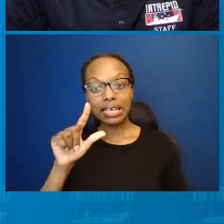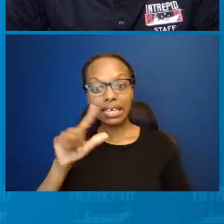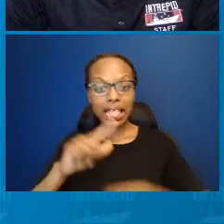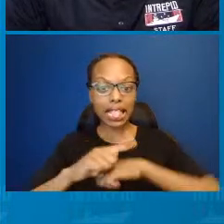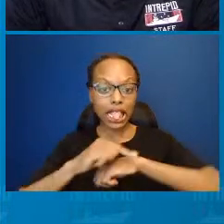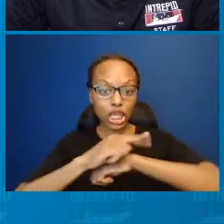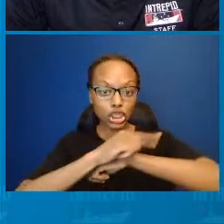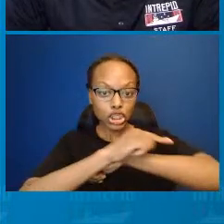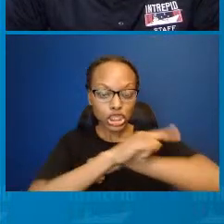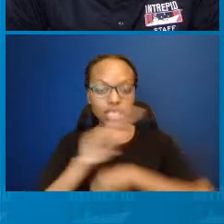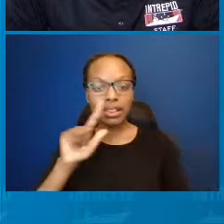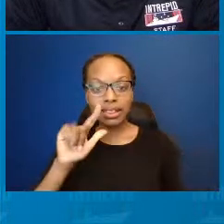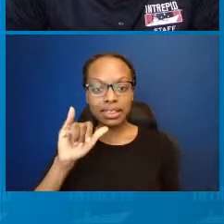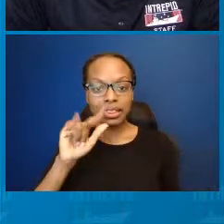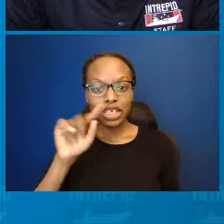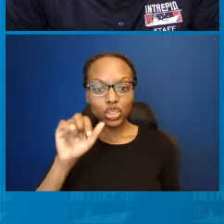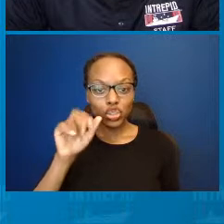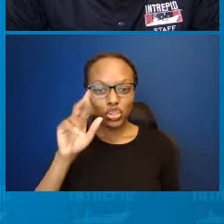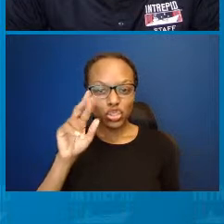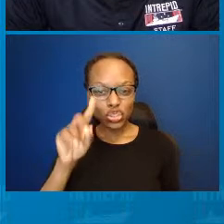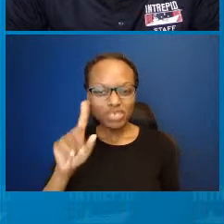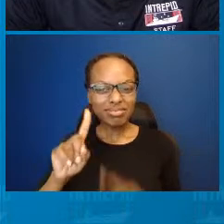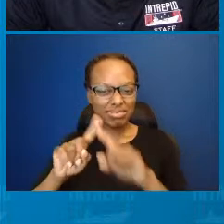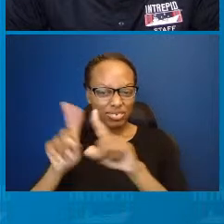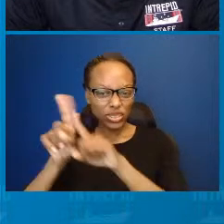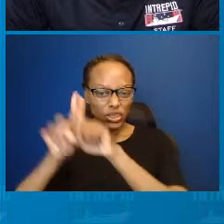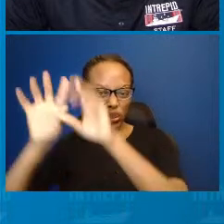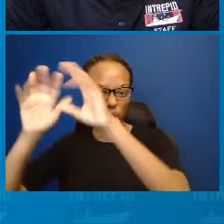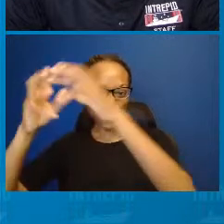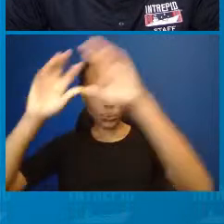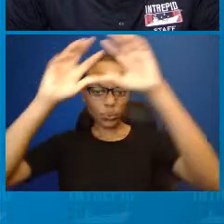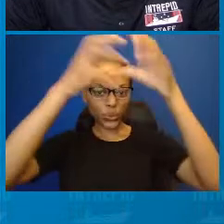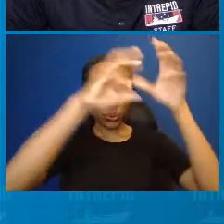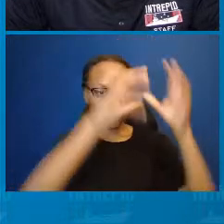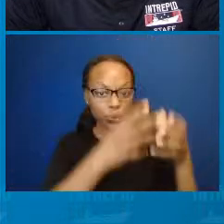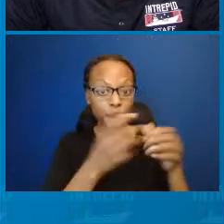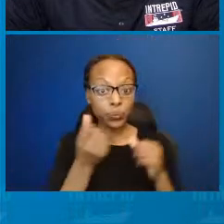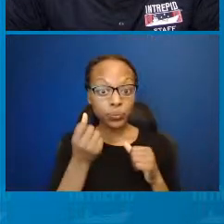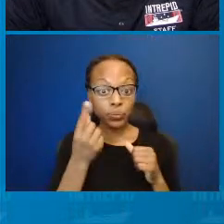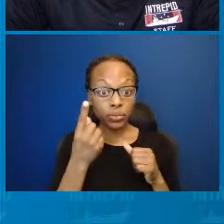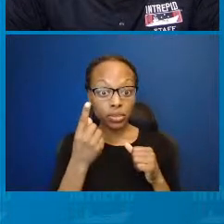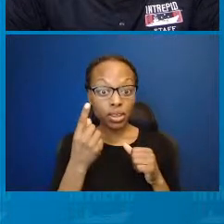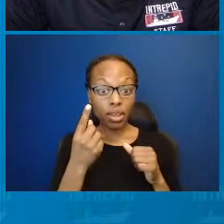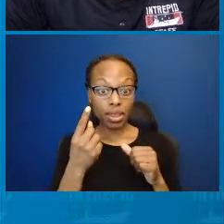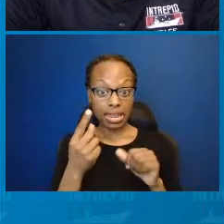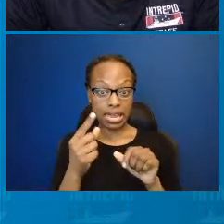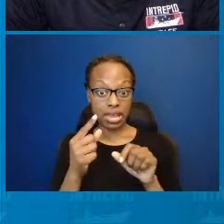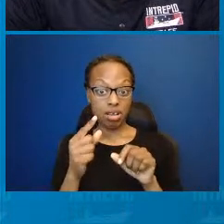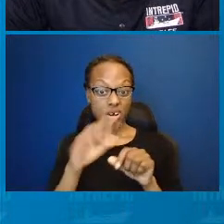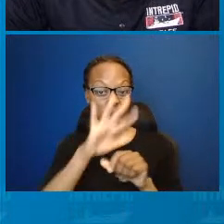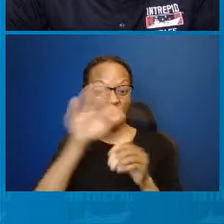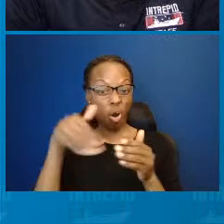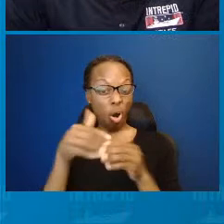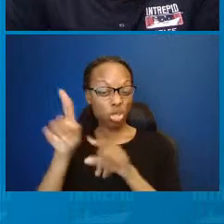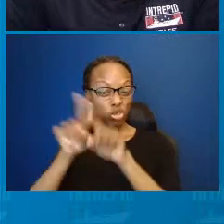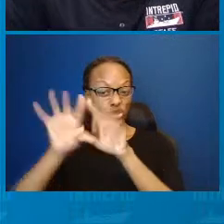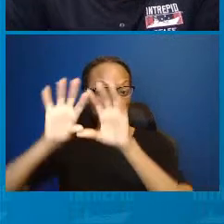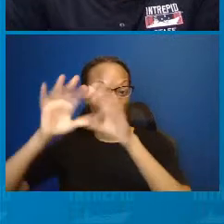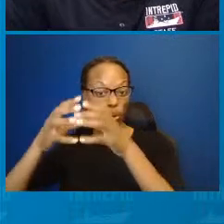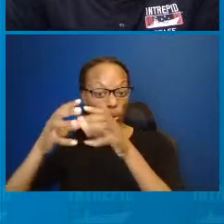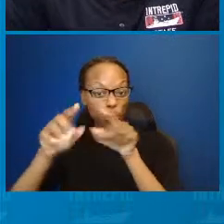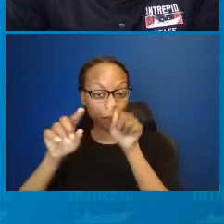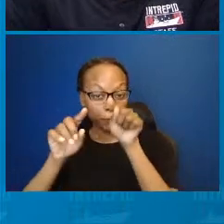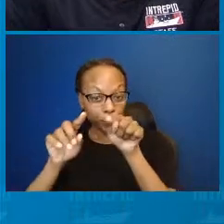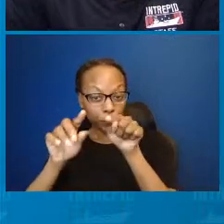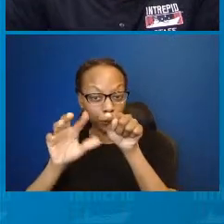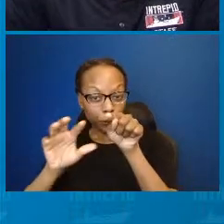we revolve this a little bit more, we can see that these constellations happen to be revolving around the North